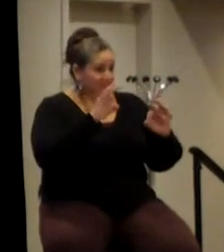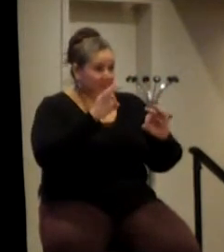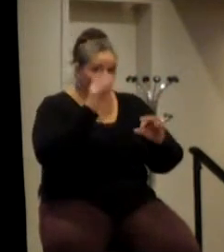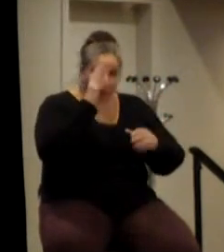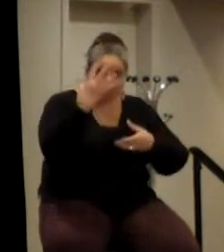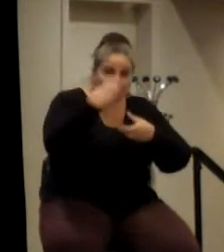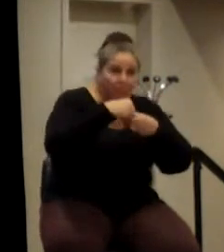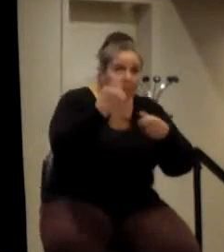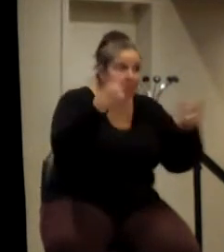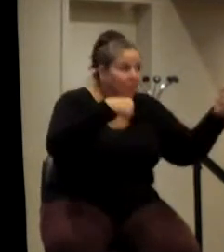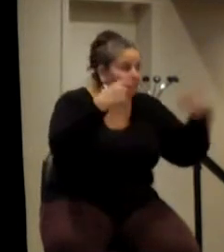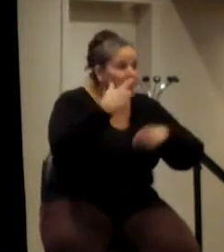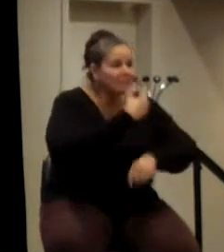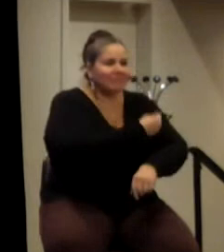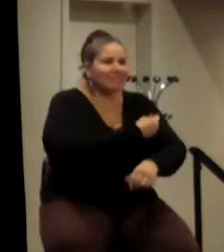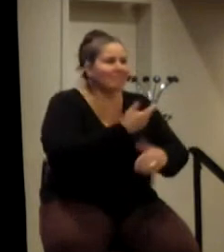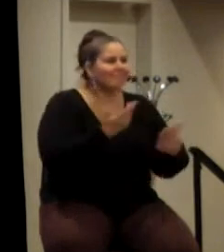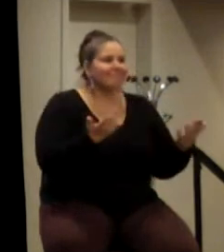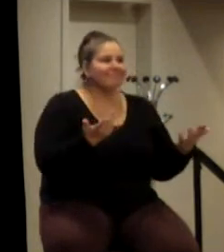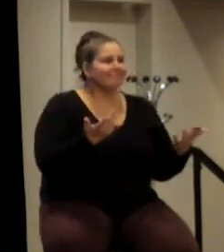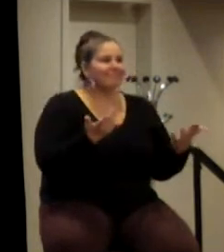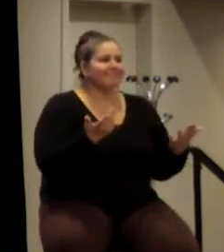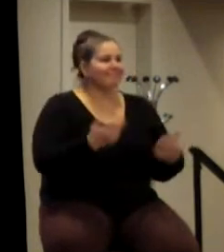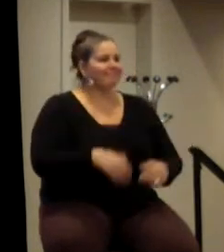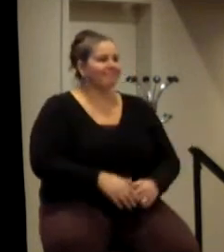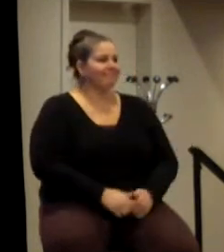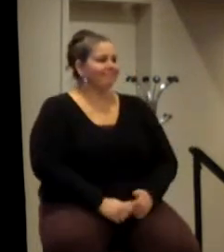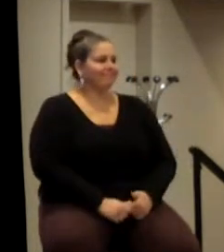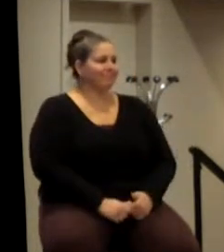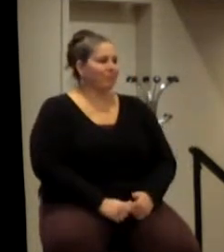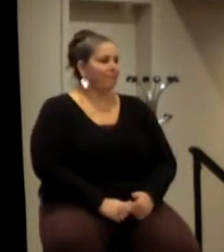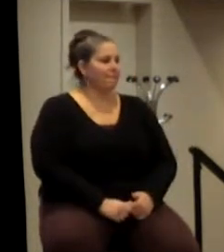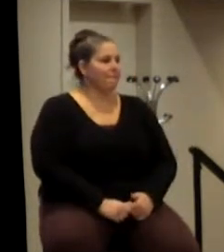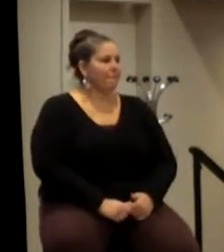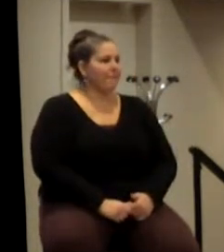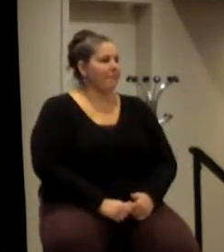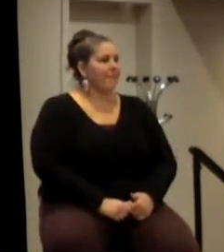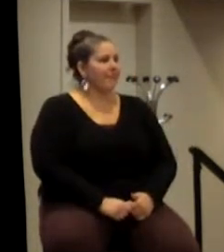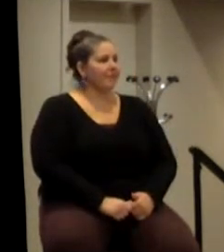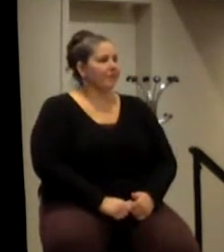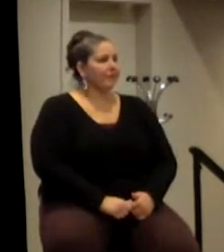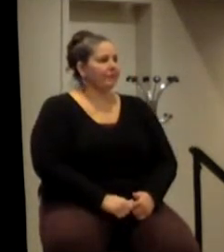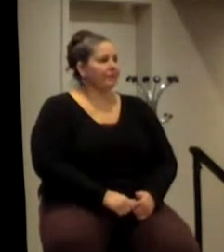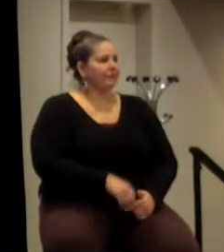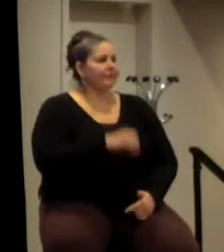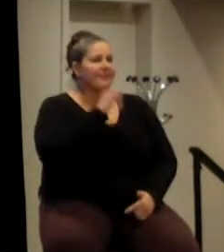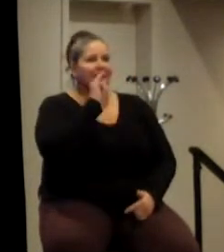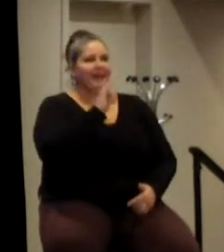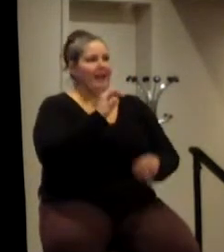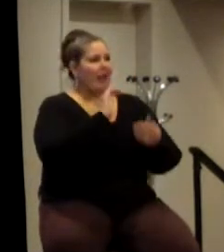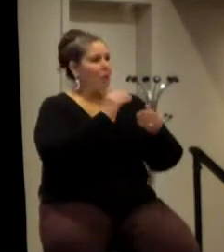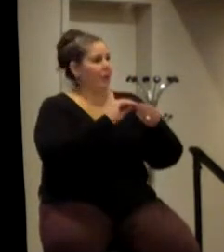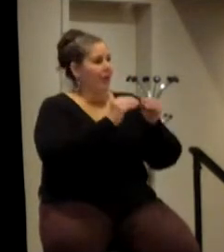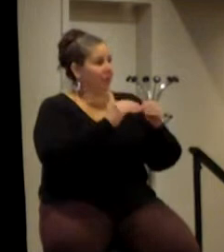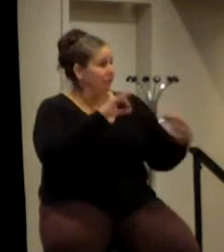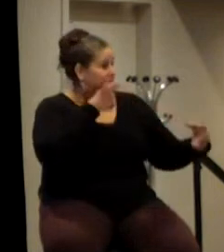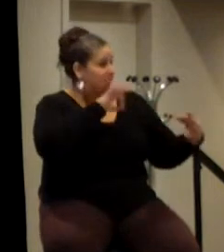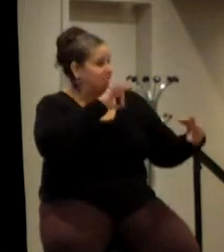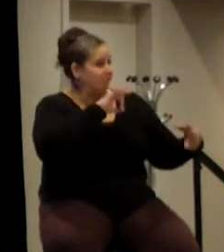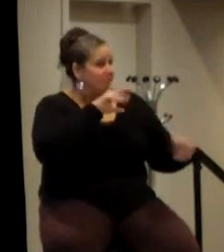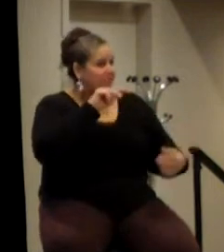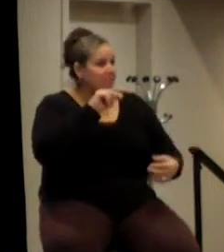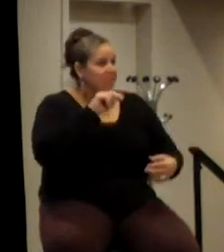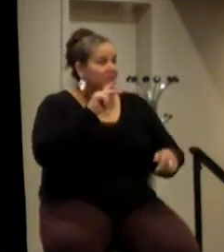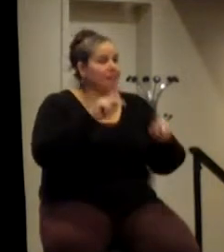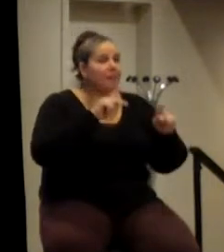that. Again, even though our numbers aren't as great compared to our population, compared to other communities in New